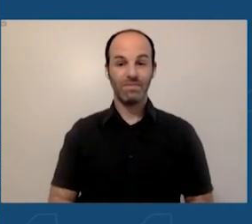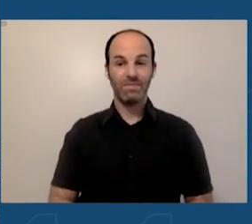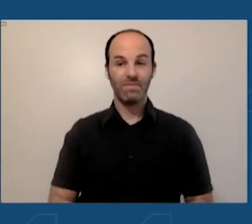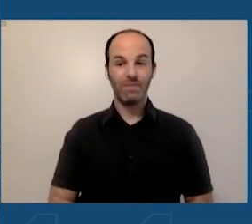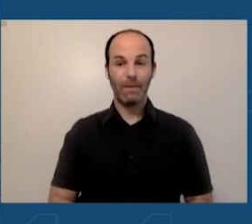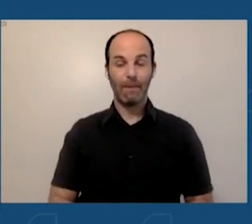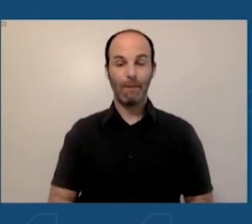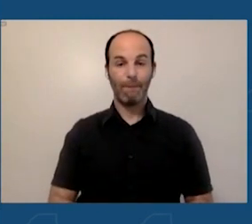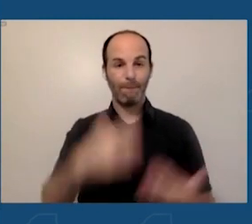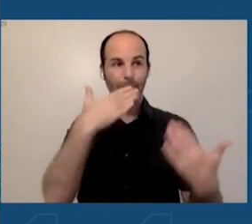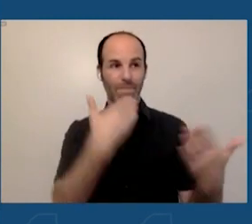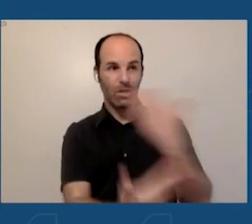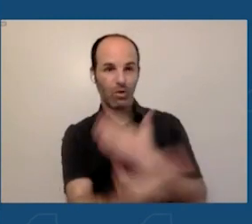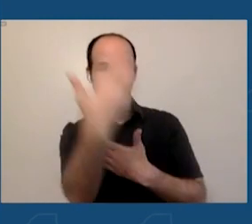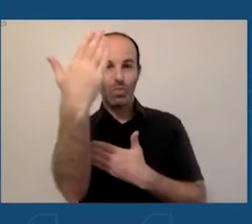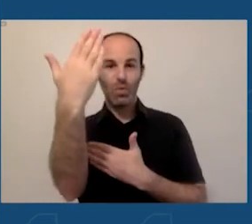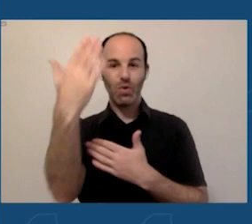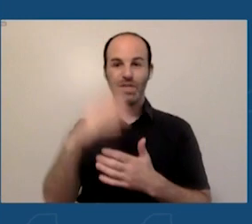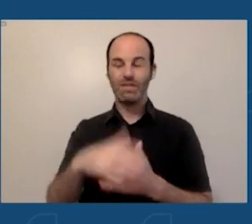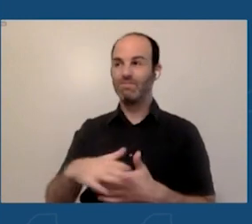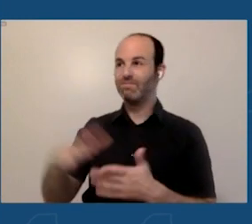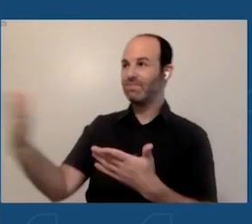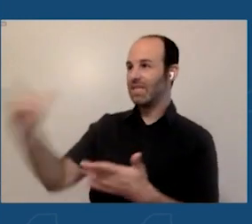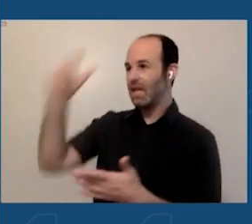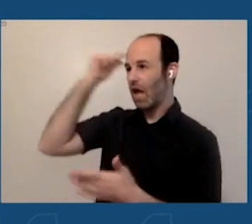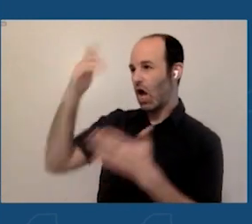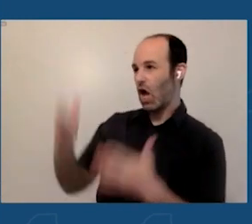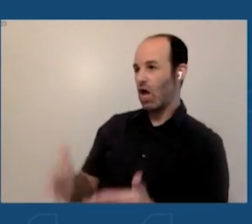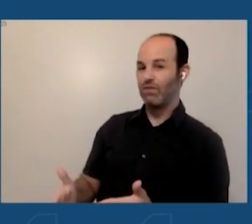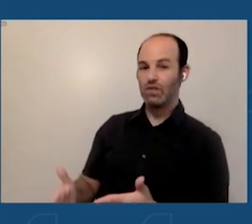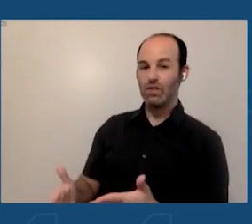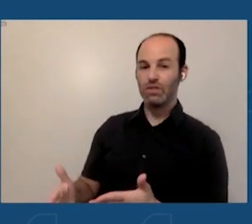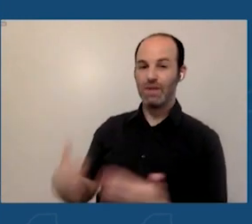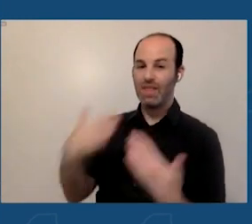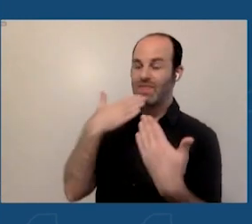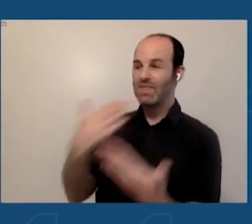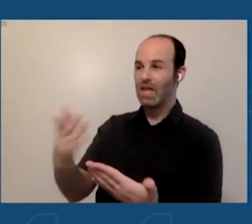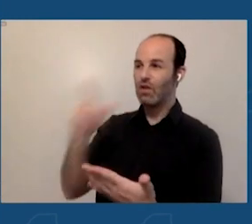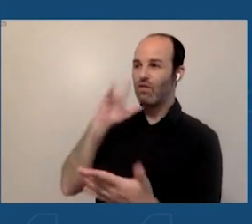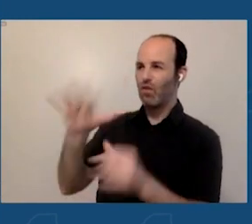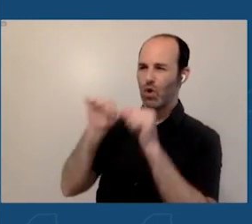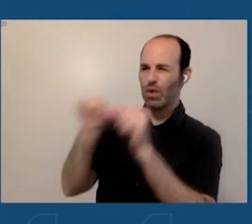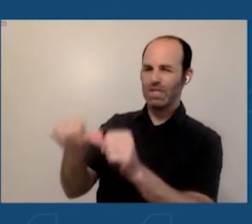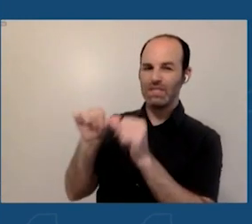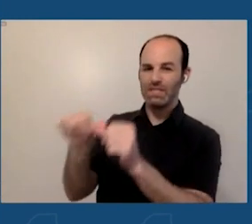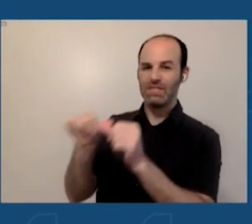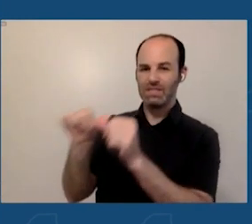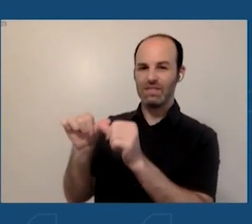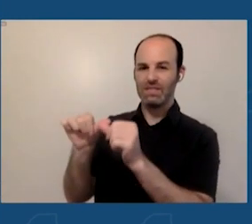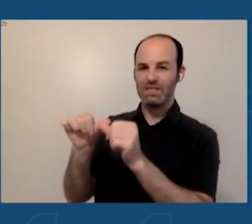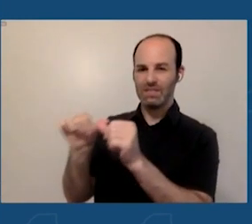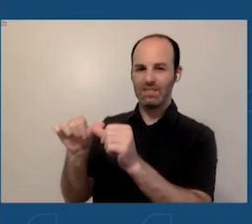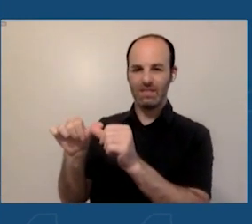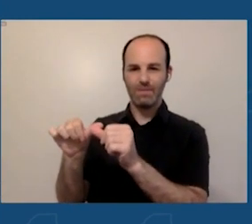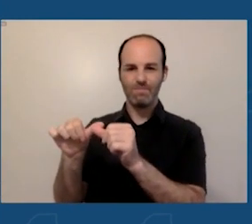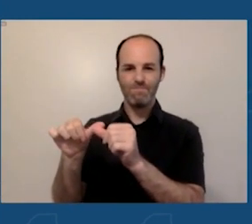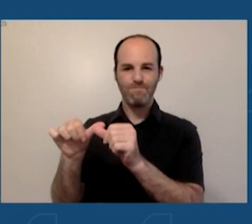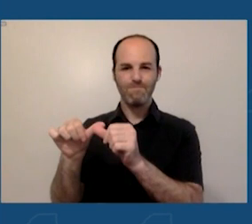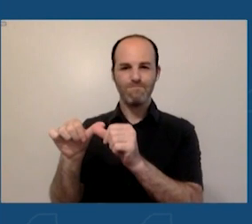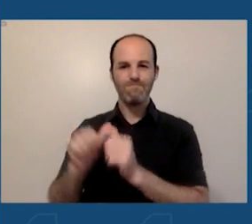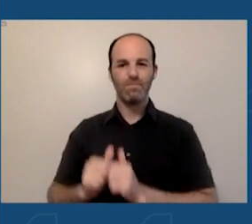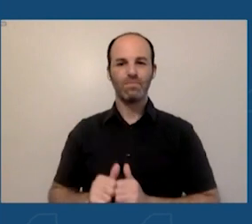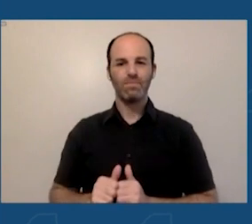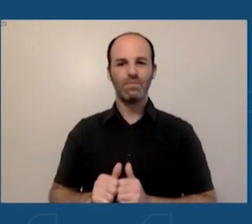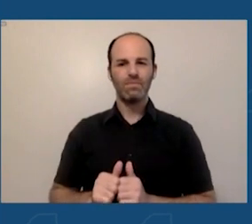Good morning, Madam Governor. Thank you for your consistency. You know, it's like